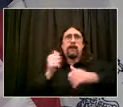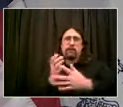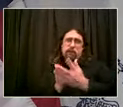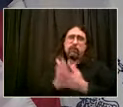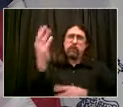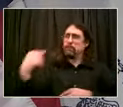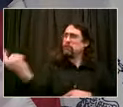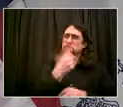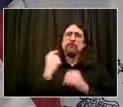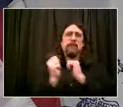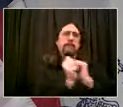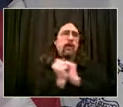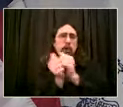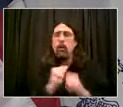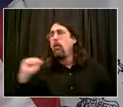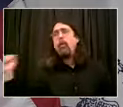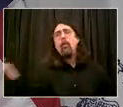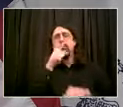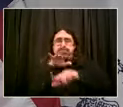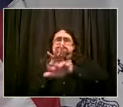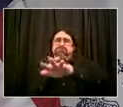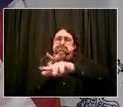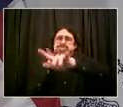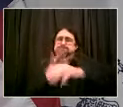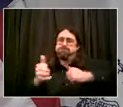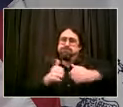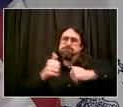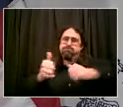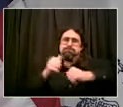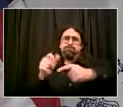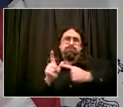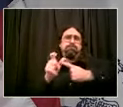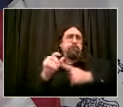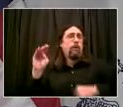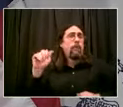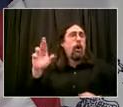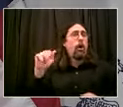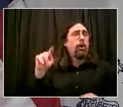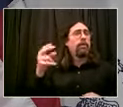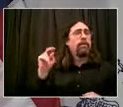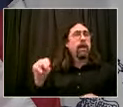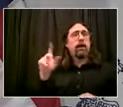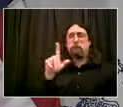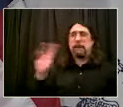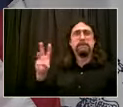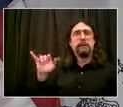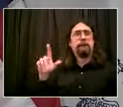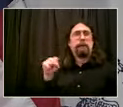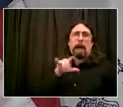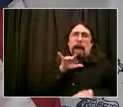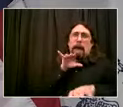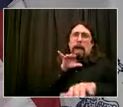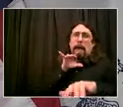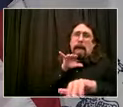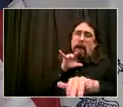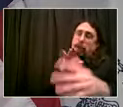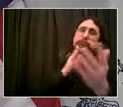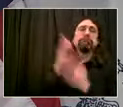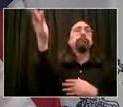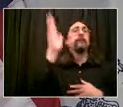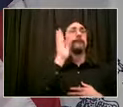Airport, huge step forward for our recovery and for making sure that jobs and opportunity go to working people in the